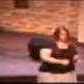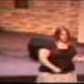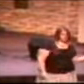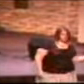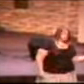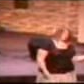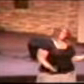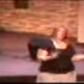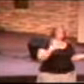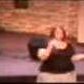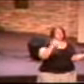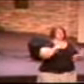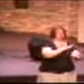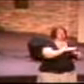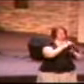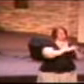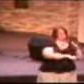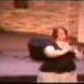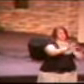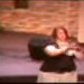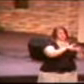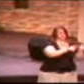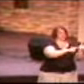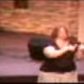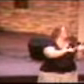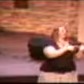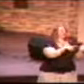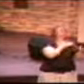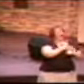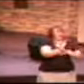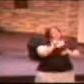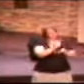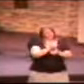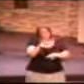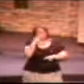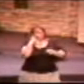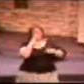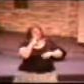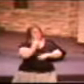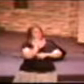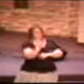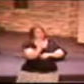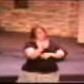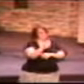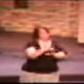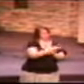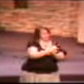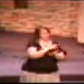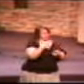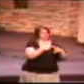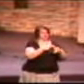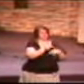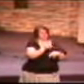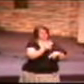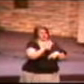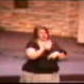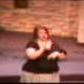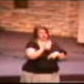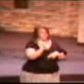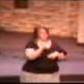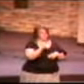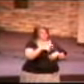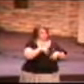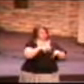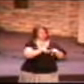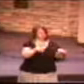I'm still in chapter five of Luke after this he went out and saw a tax collector named Levi and sitting at the tax